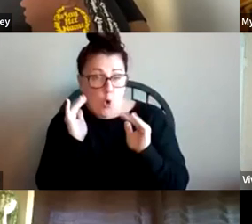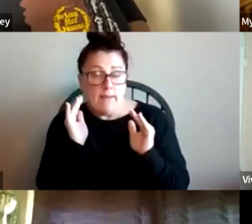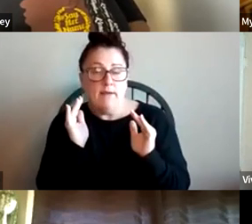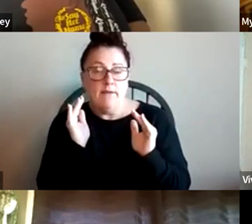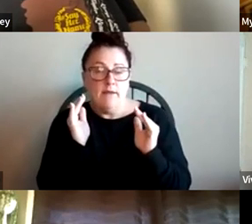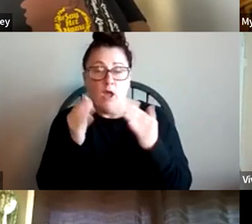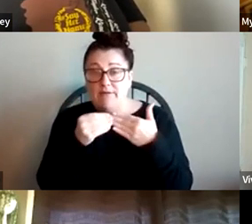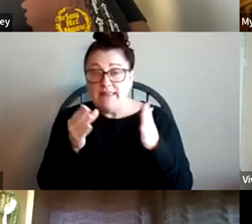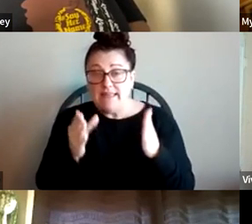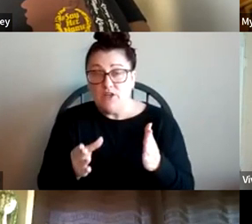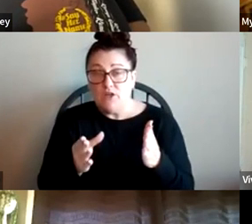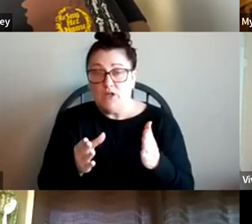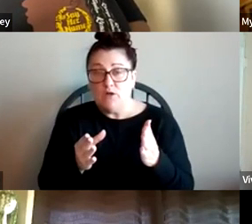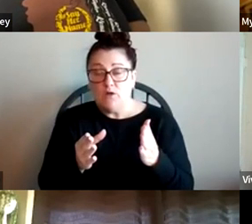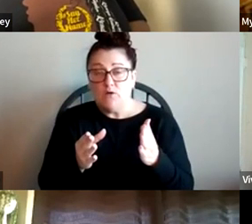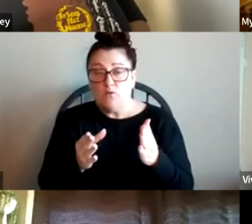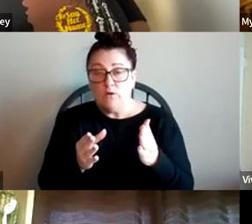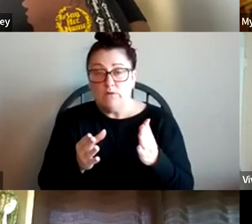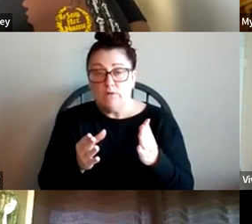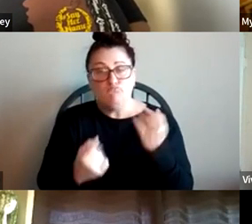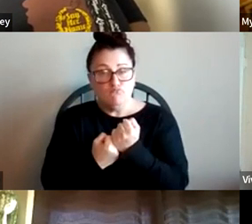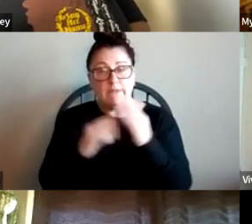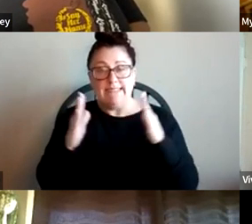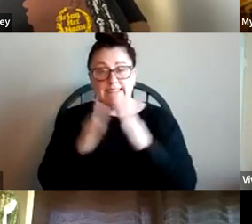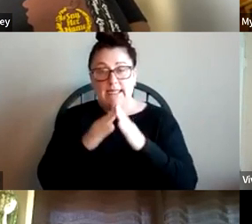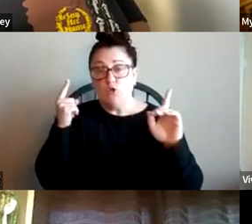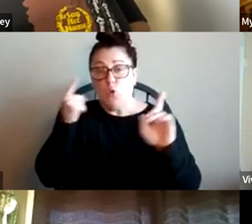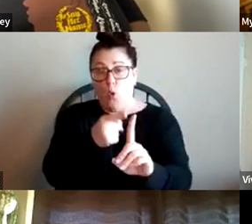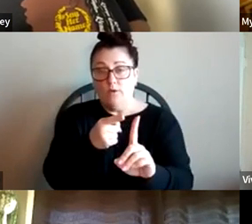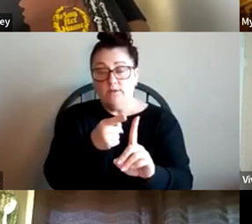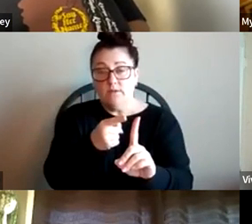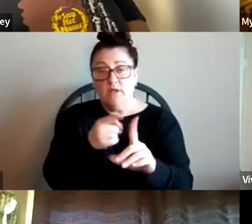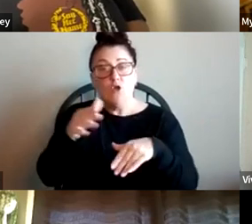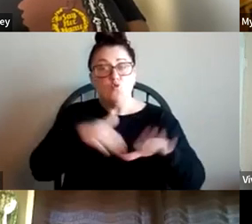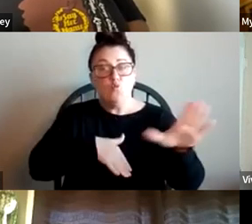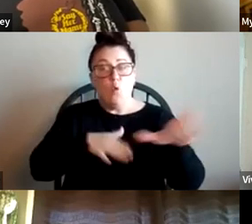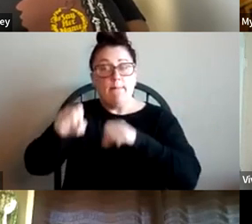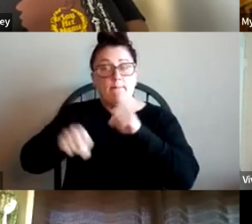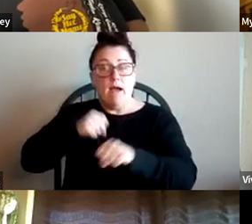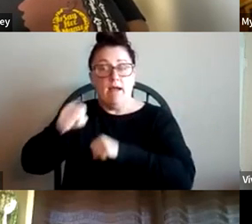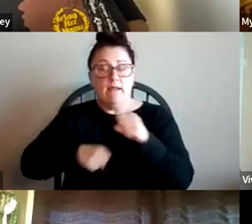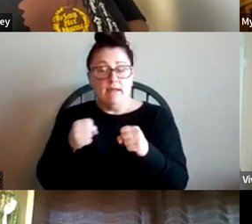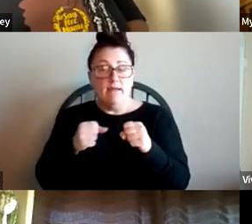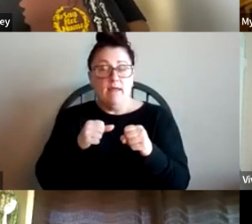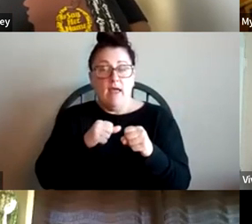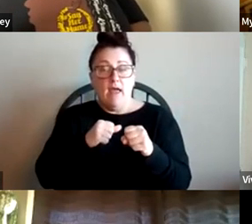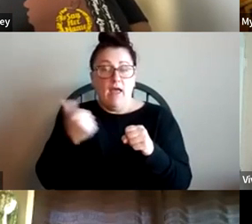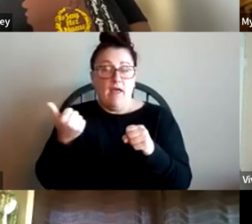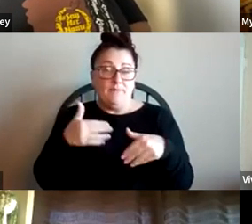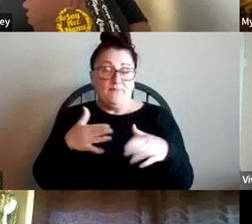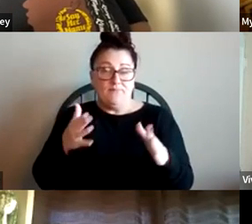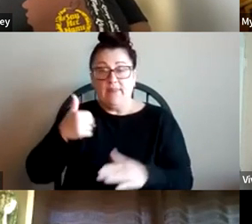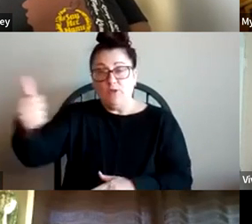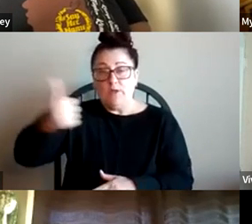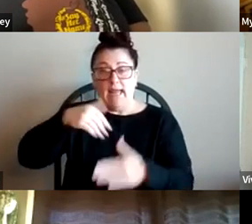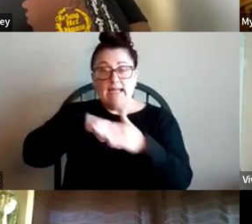have a leader that will be aligned with the city's goals to make walking and biking, other forms of transportation,